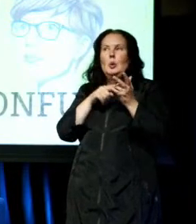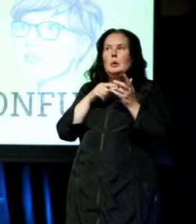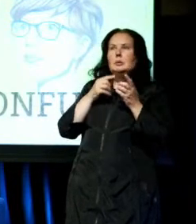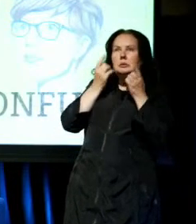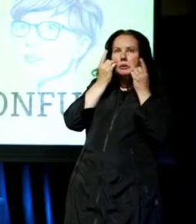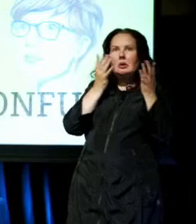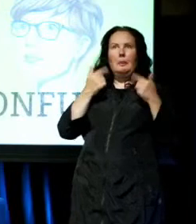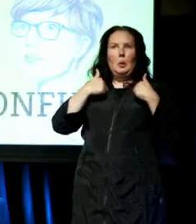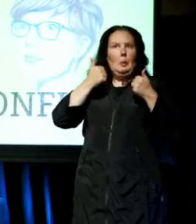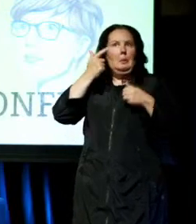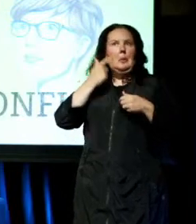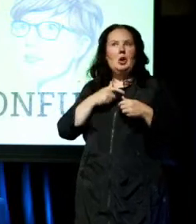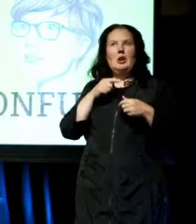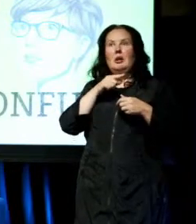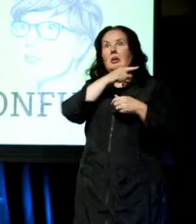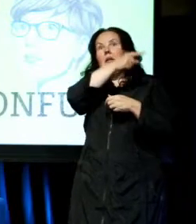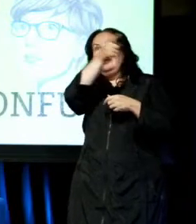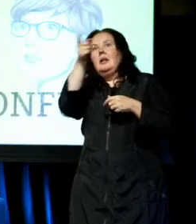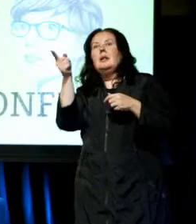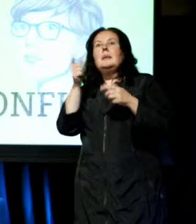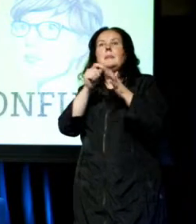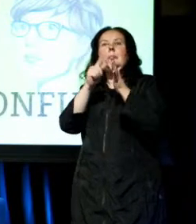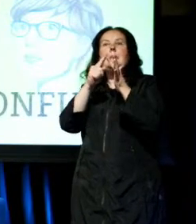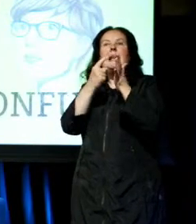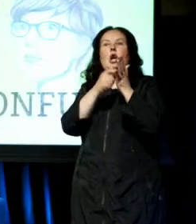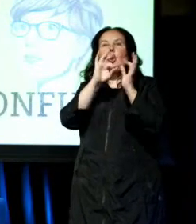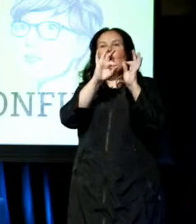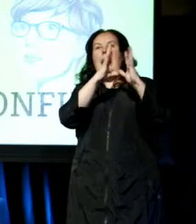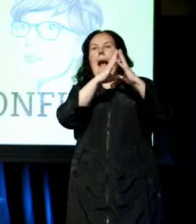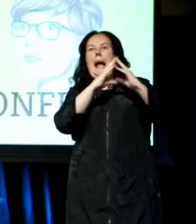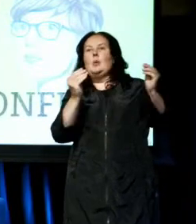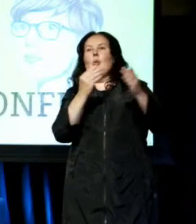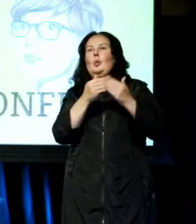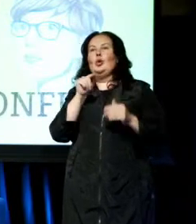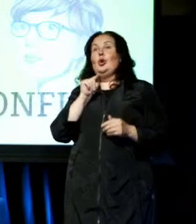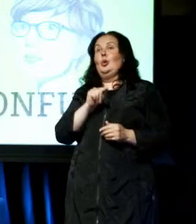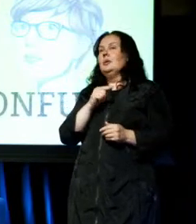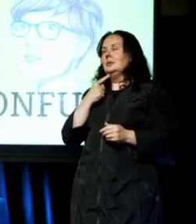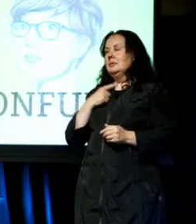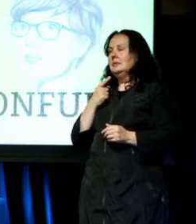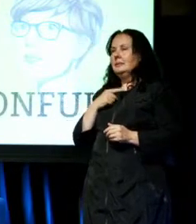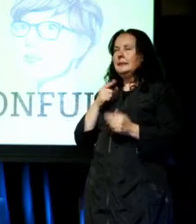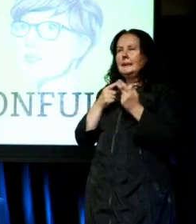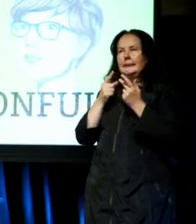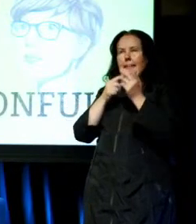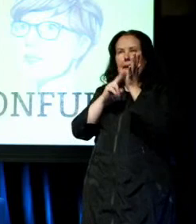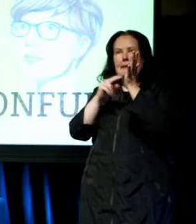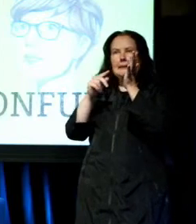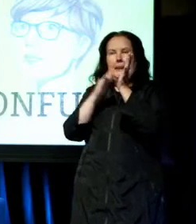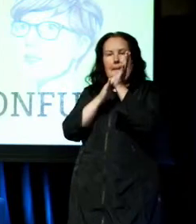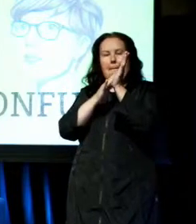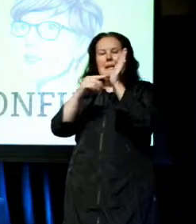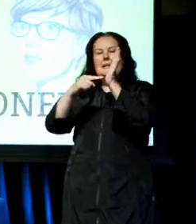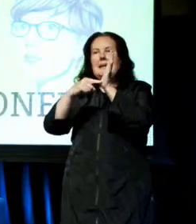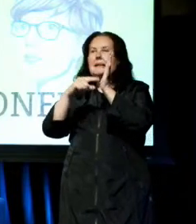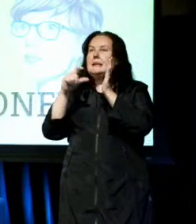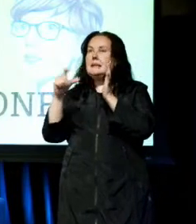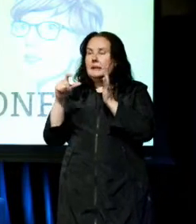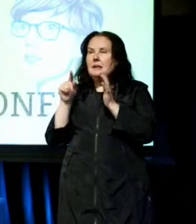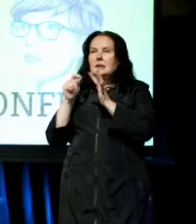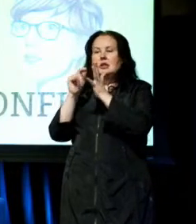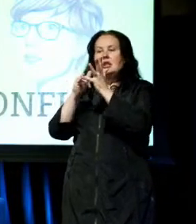That led to a great... I did another thing with MTC, Cybeck Electric, and then I wrote a